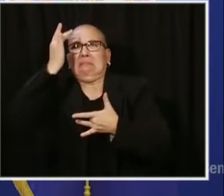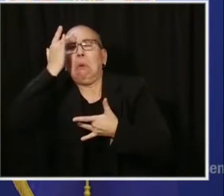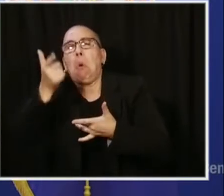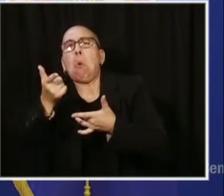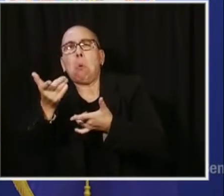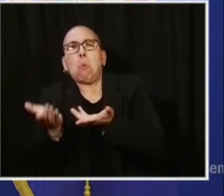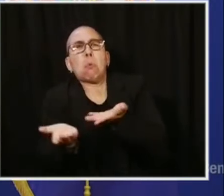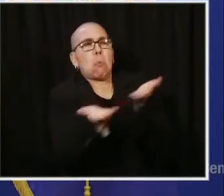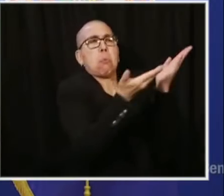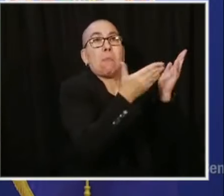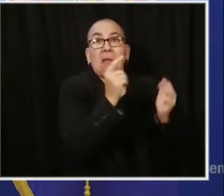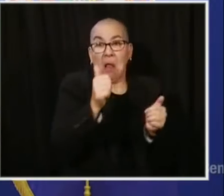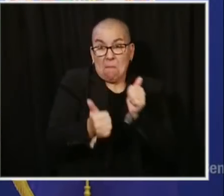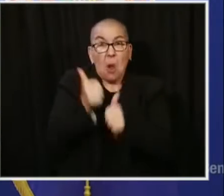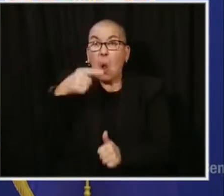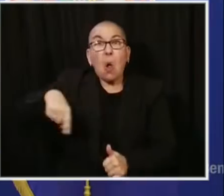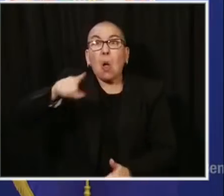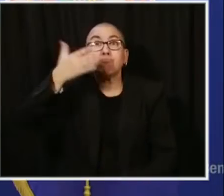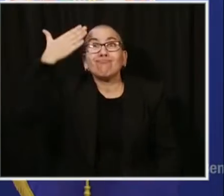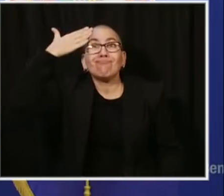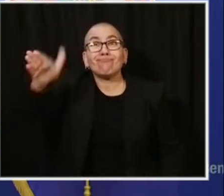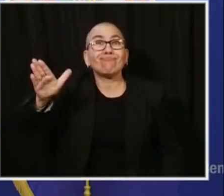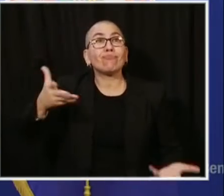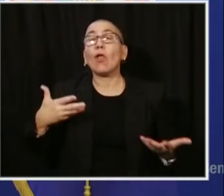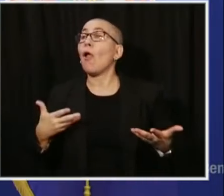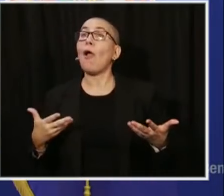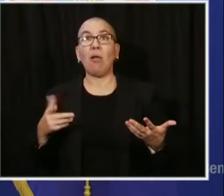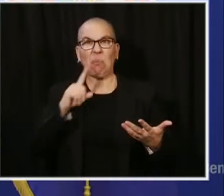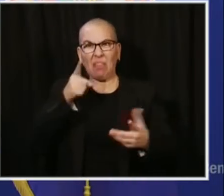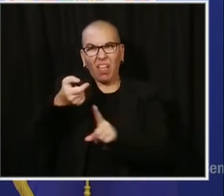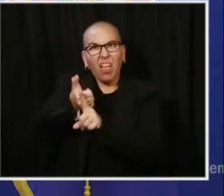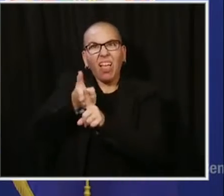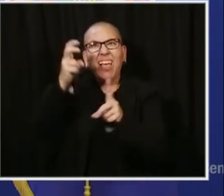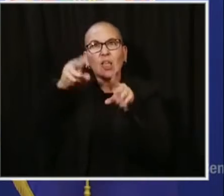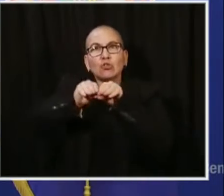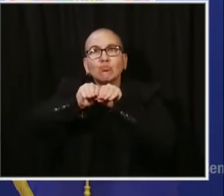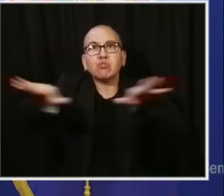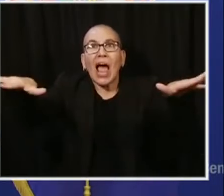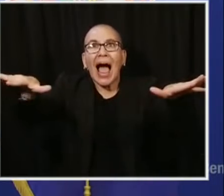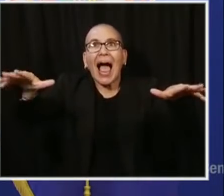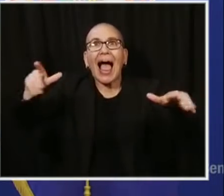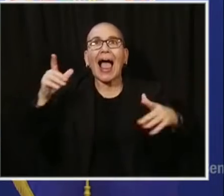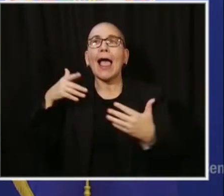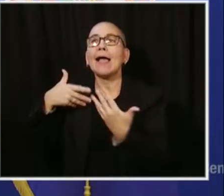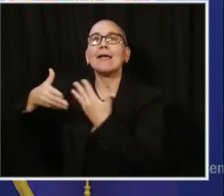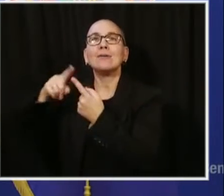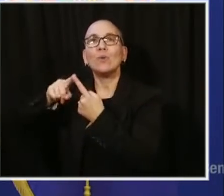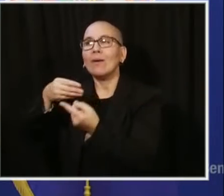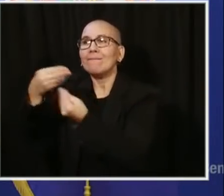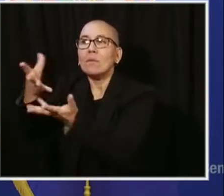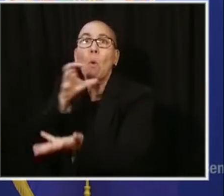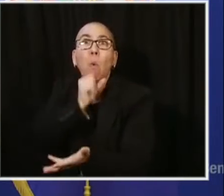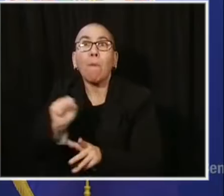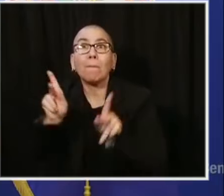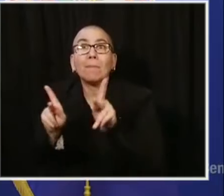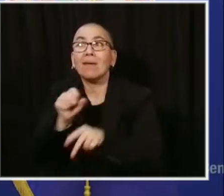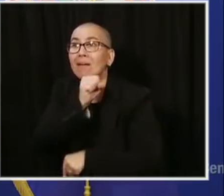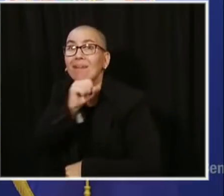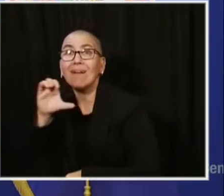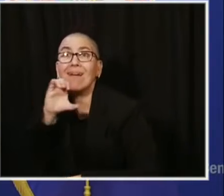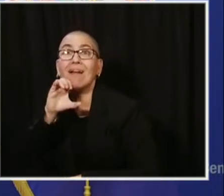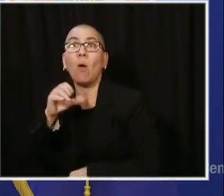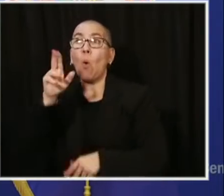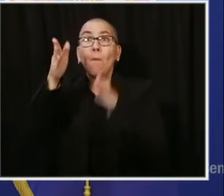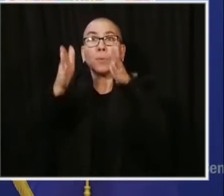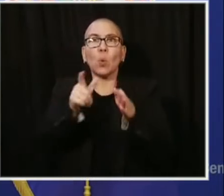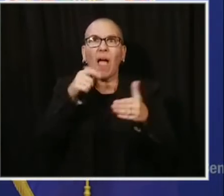are spreading it into the older, the more vulnerable populations, and that is where the uncontrolled spread happens. So we know that's where it's coming from. Now I want to